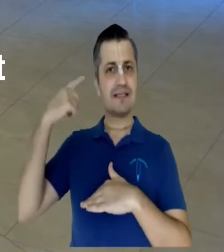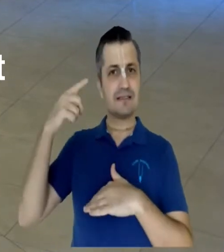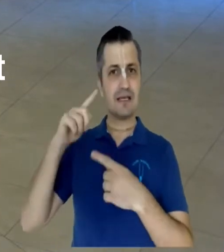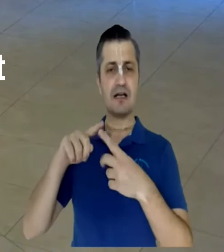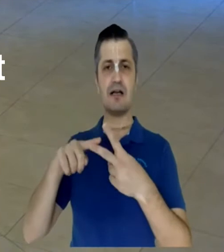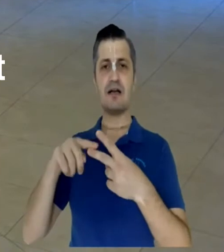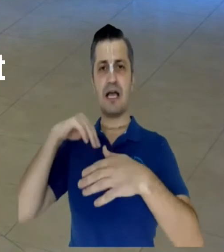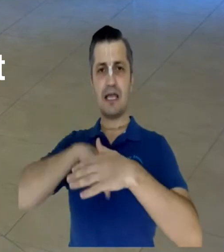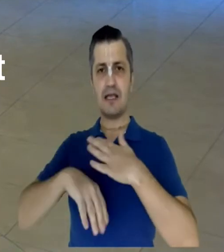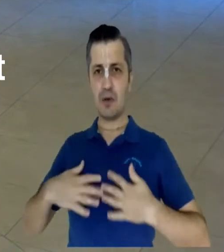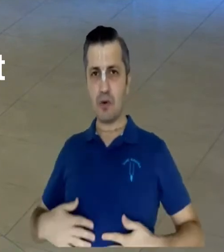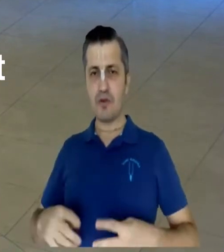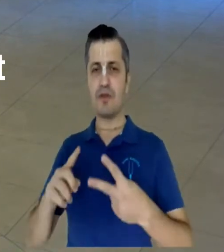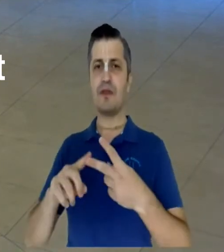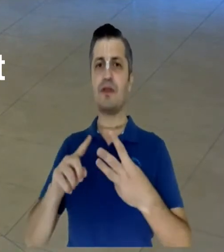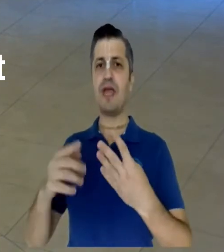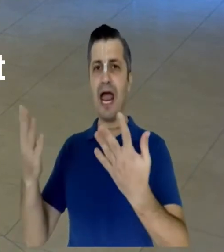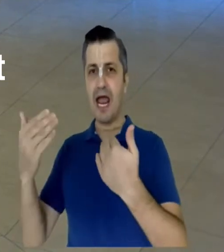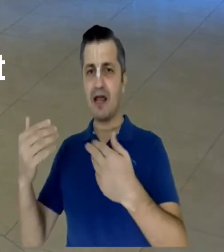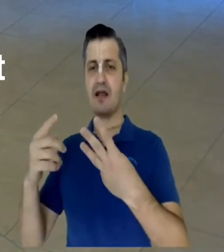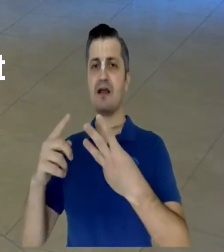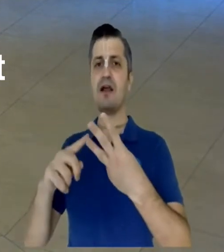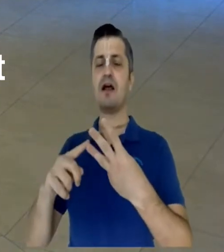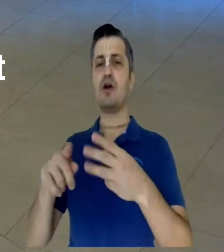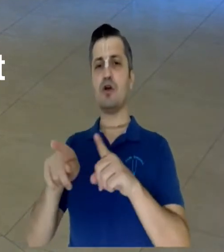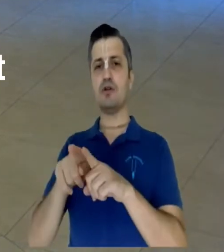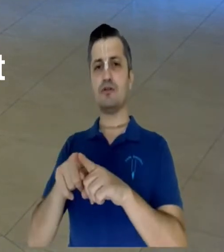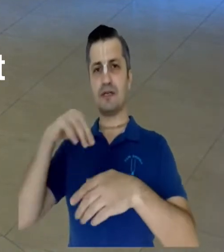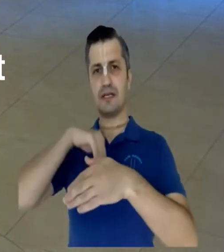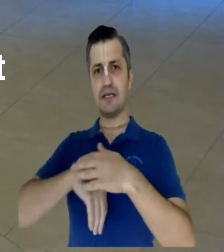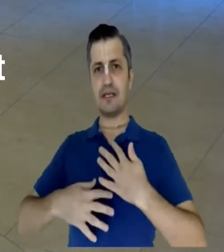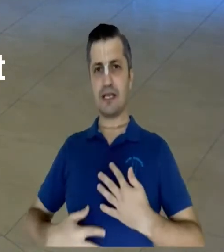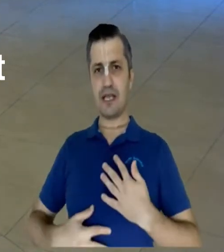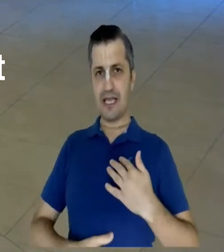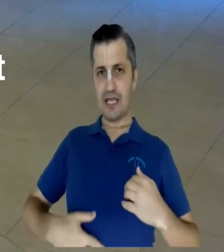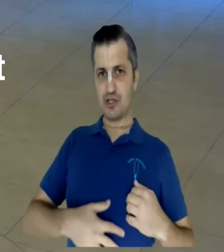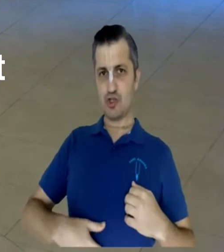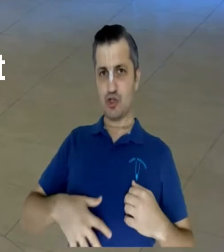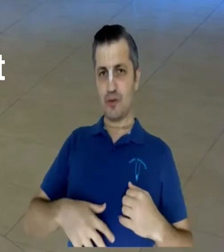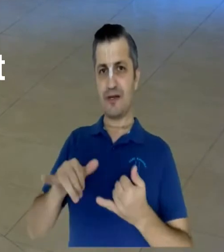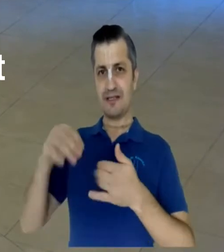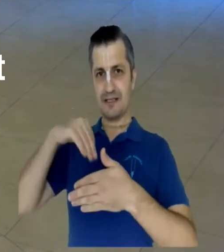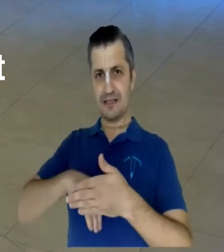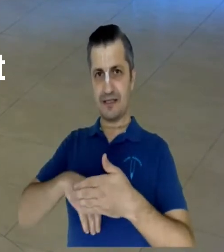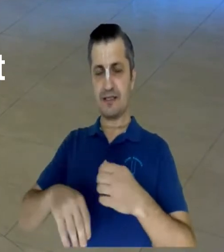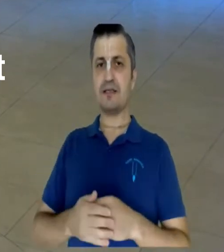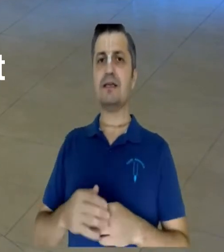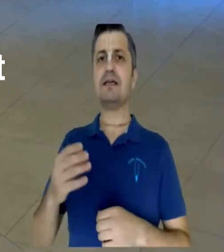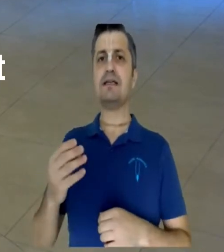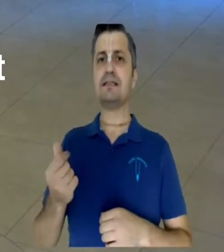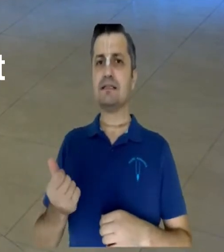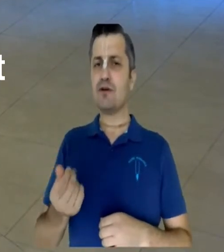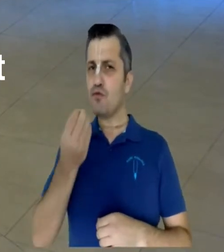the stomach as a digestive force. There are 4 kinds of foodstuff. Some are drunk, some are chewed, some are